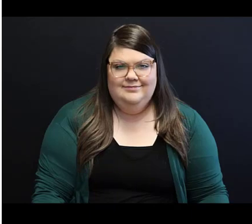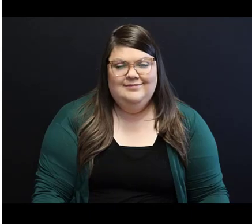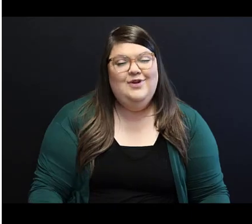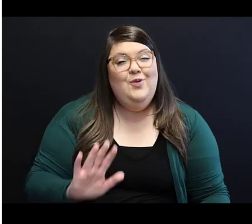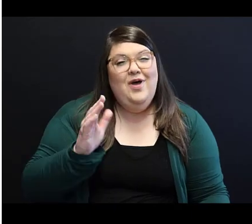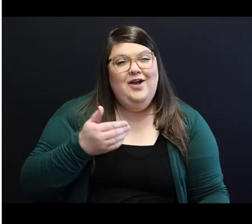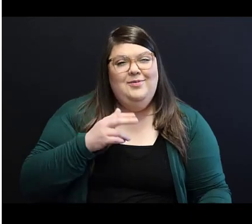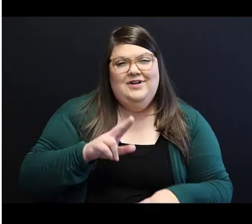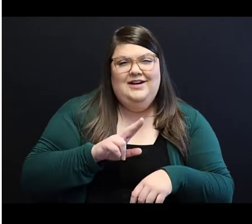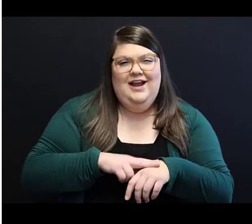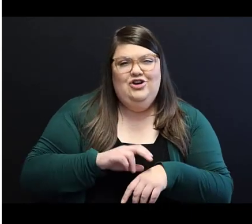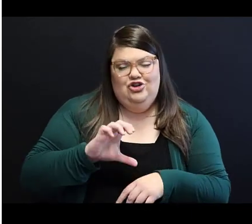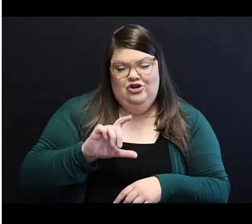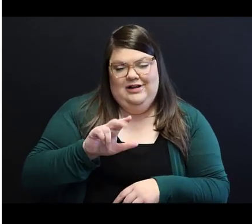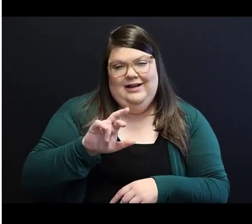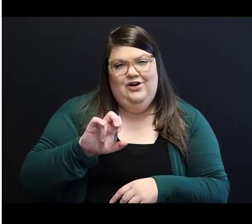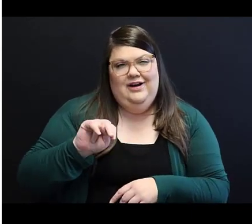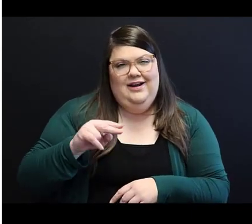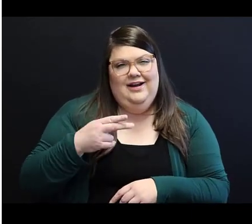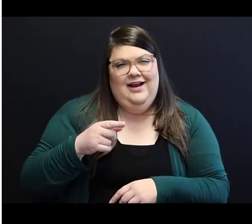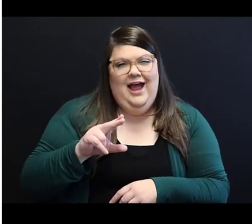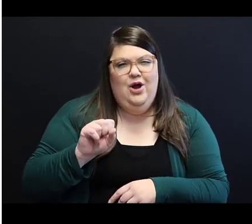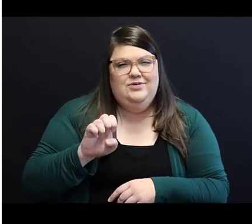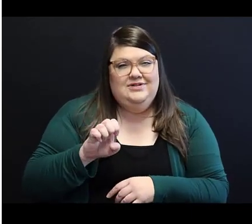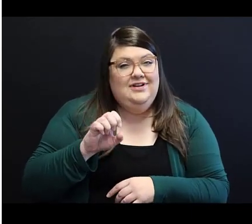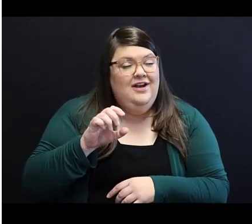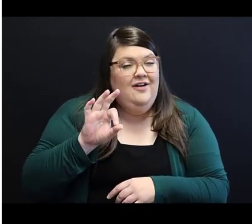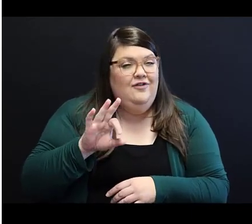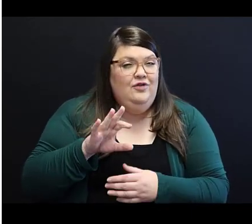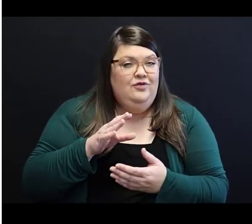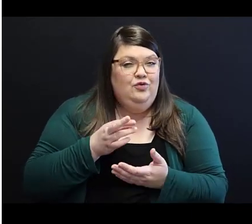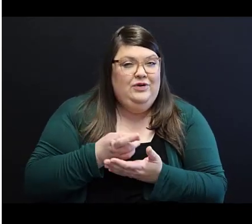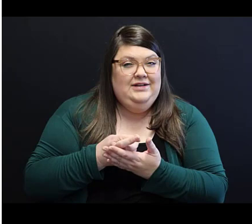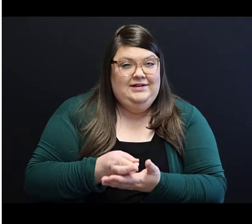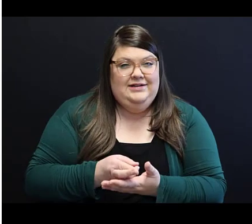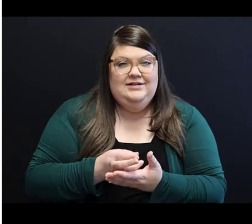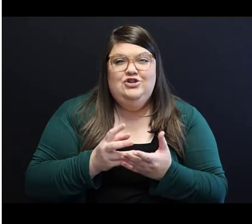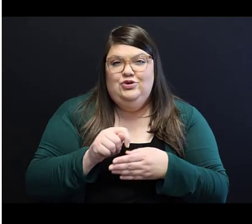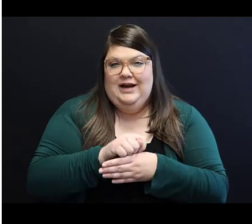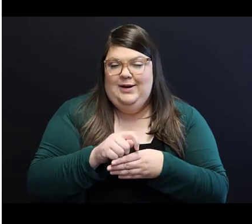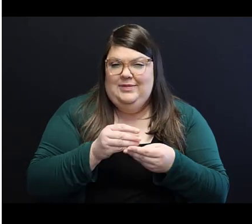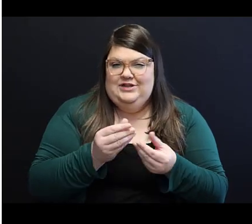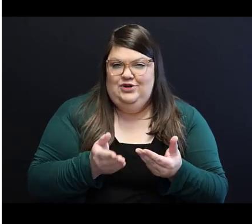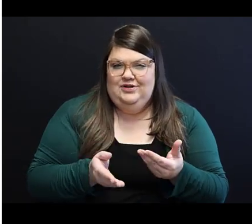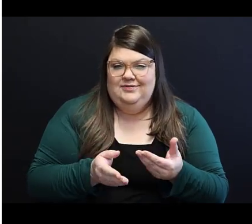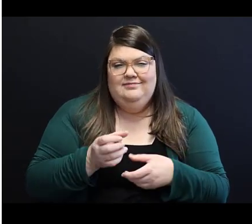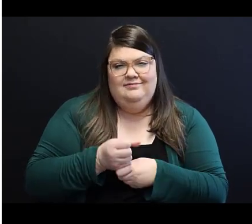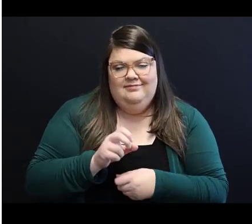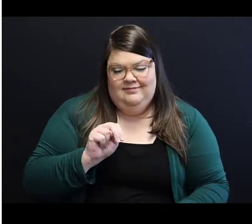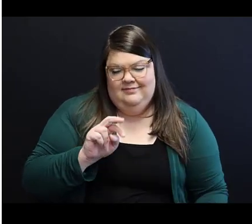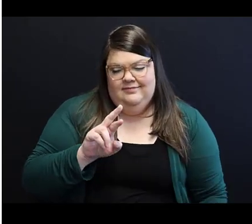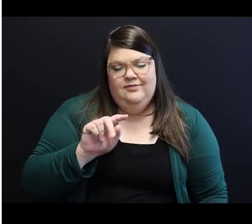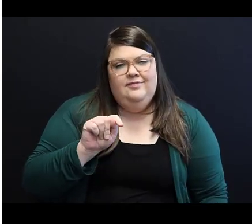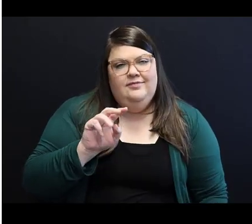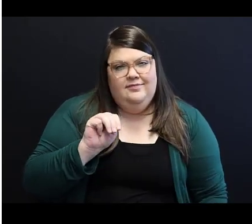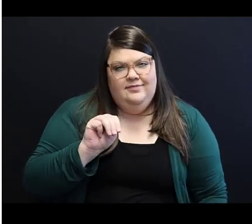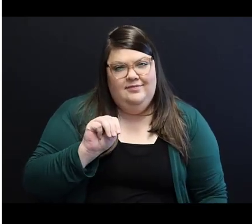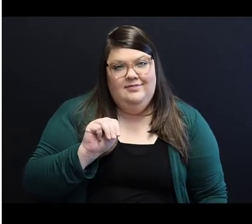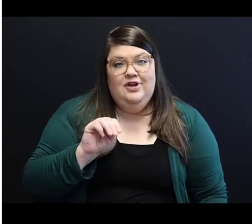Welcome to the National Clearinghouse of Rehabilitation Training Materials, NCRTM, Curated